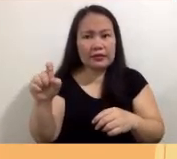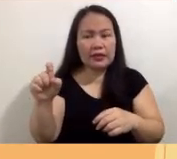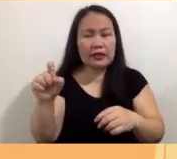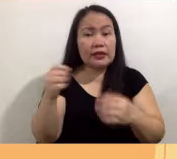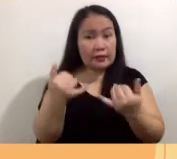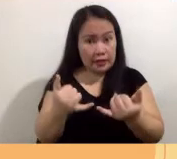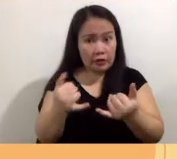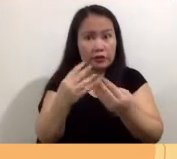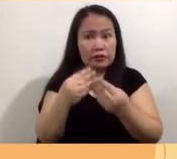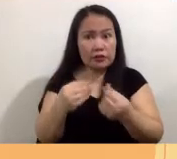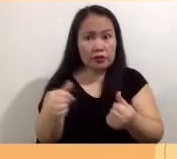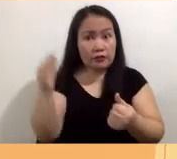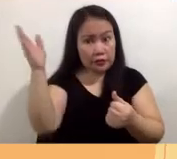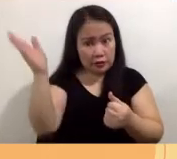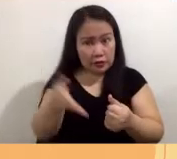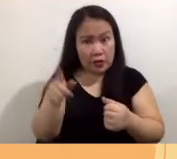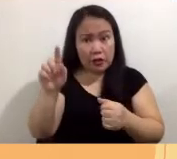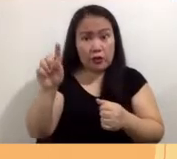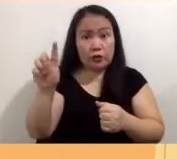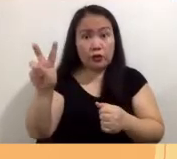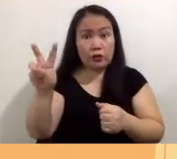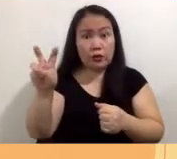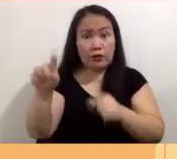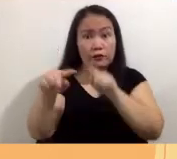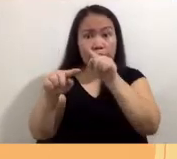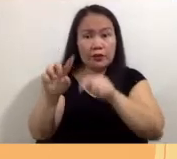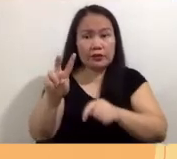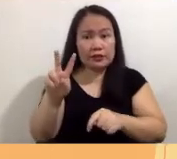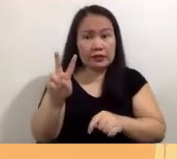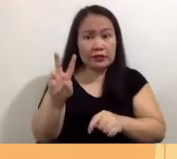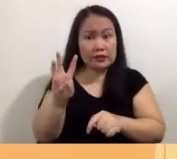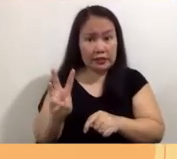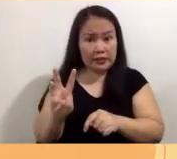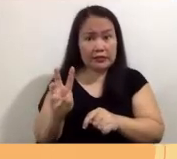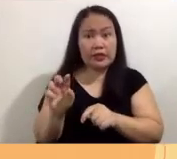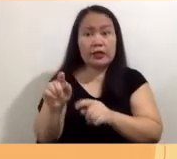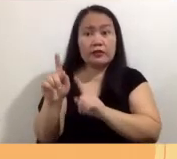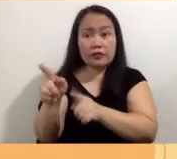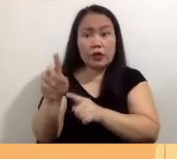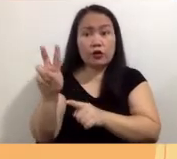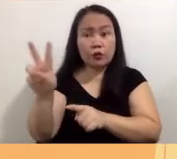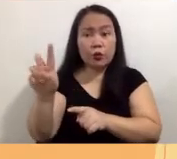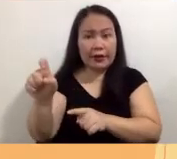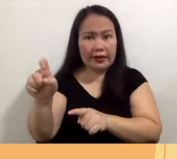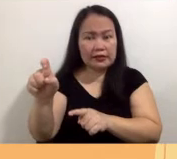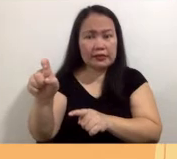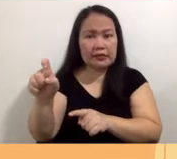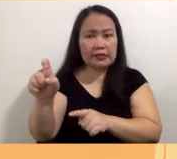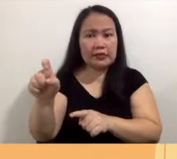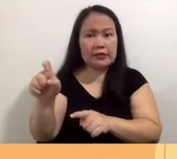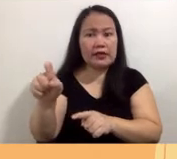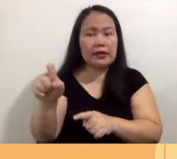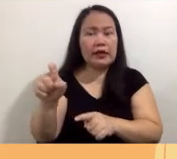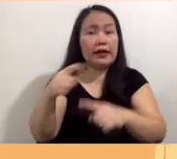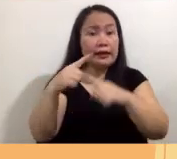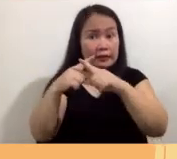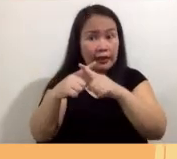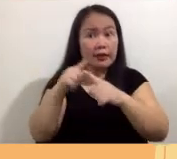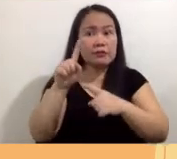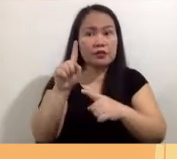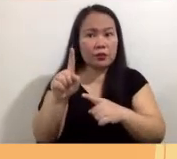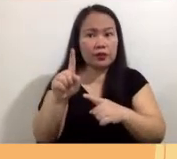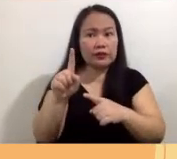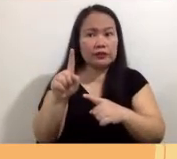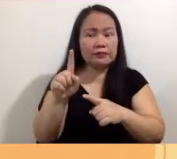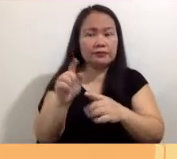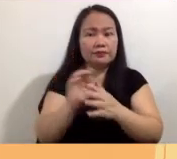let us solve. So, 12x divided by 6, that is 2x. So, 2x, ita-times natin